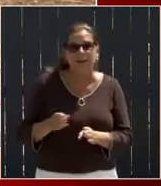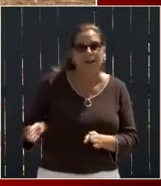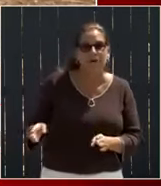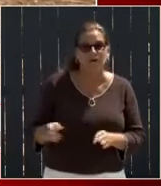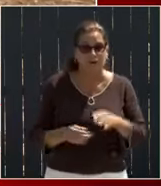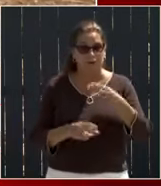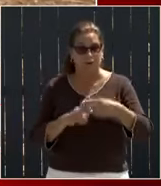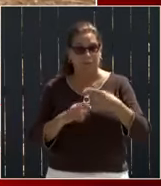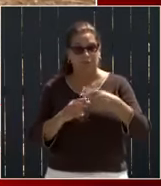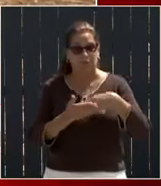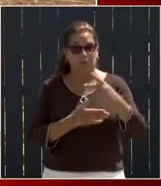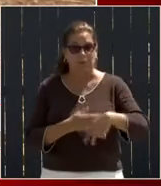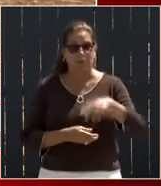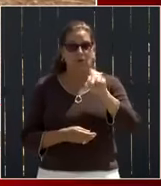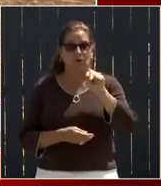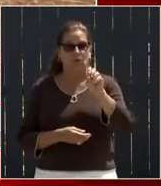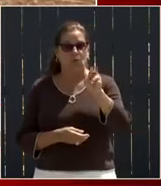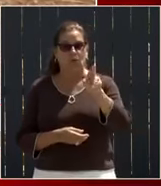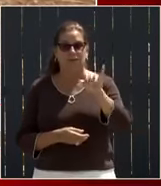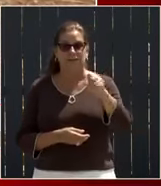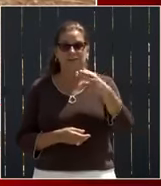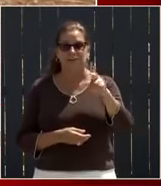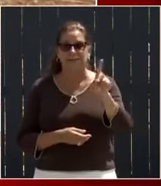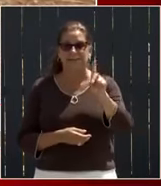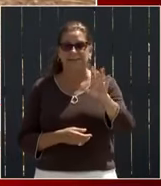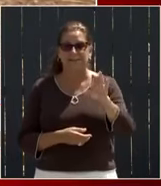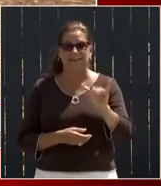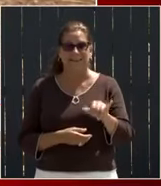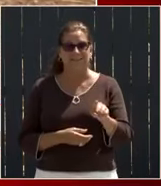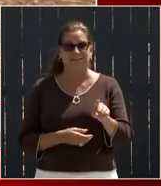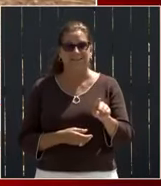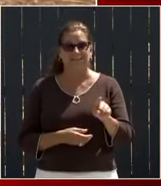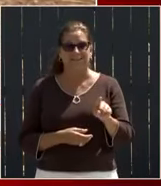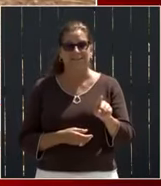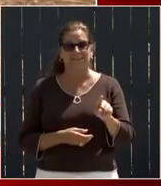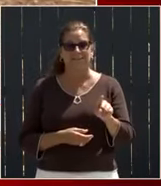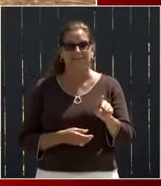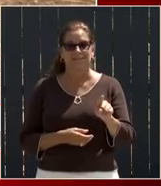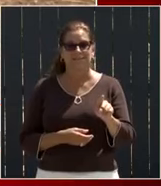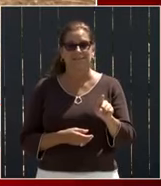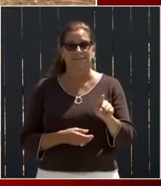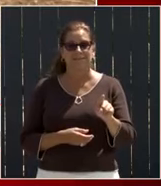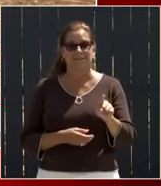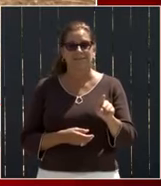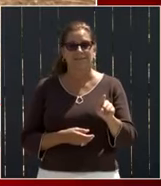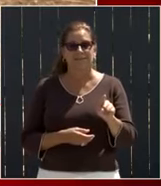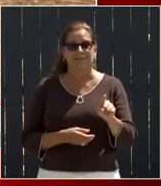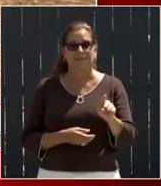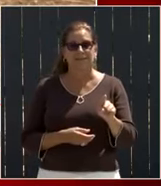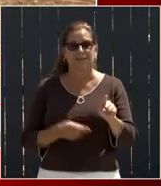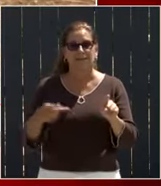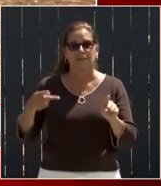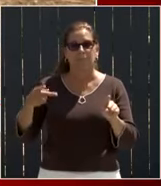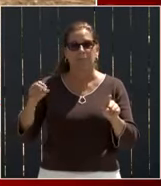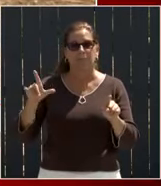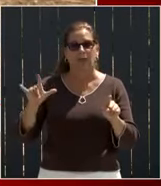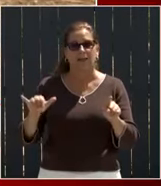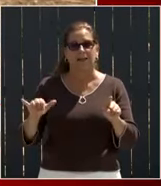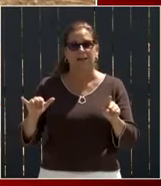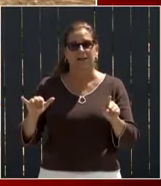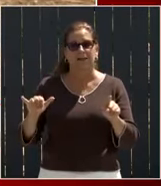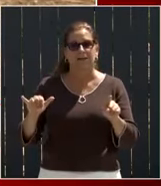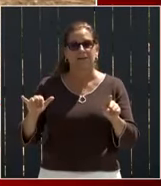million, allows us to do just that. And then, of course, Polly Donaldson is here. She's the director of the Department of Housing and Community